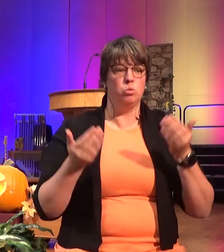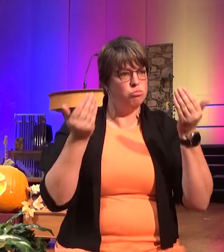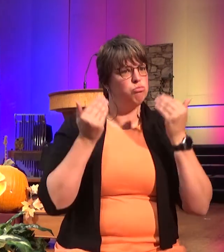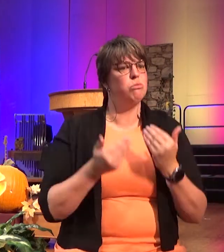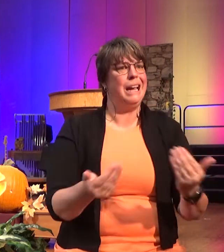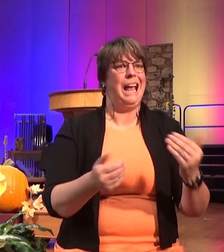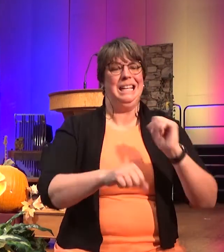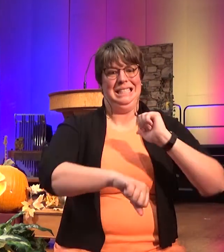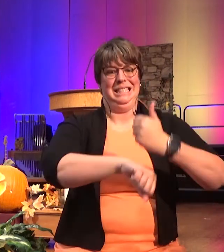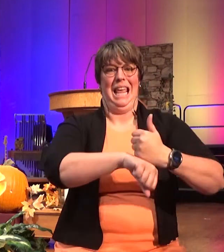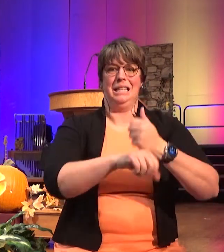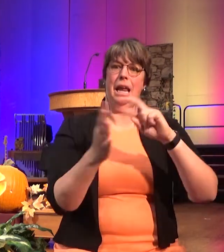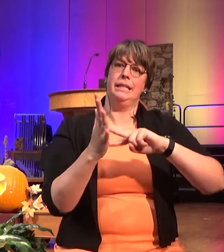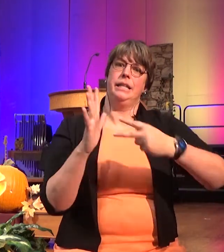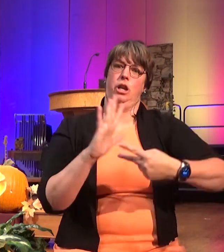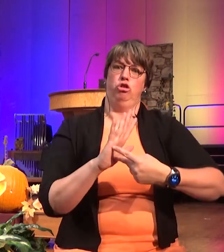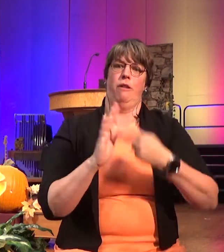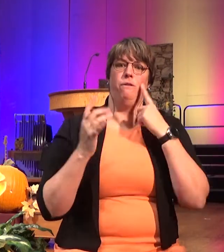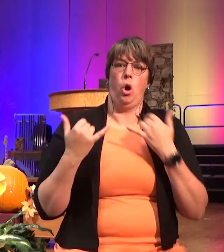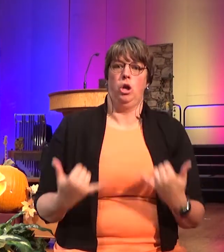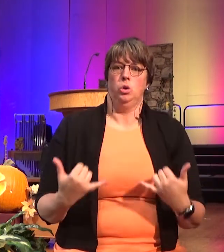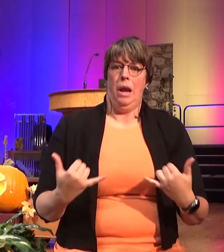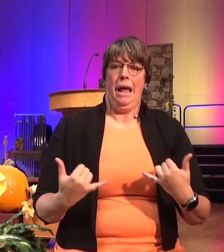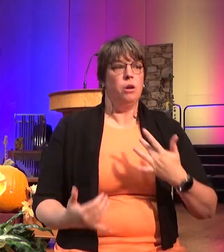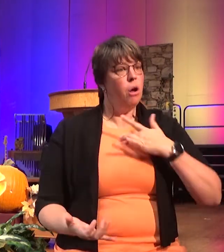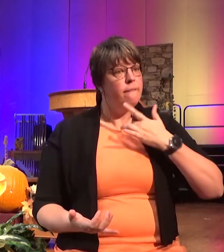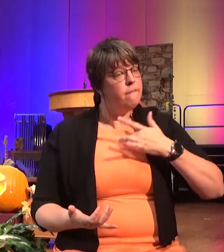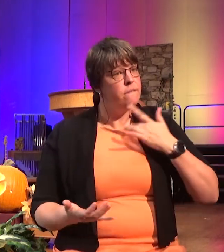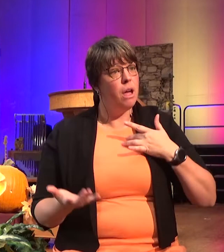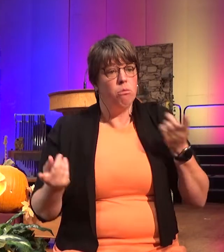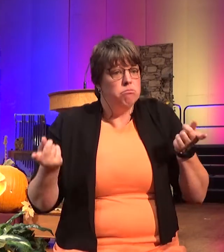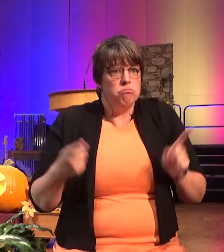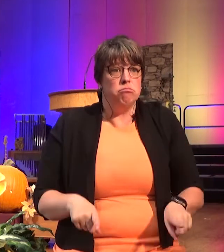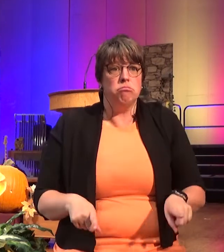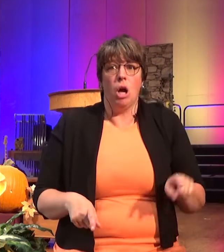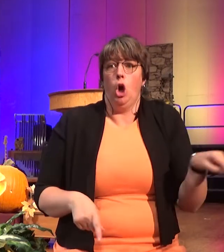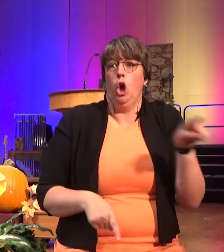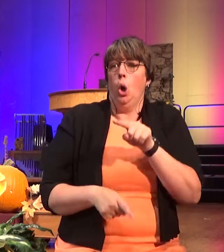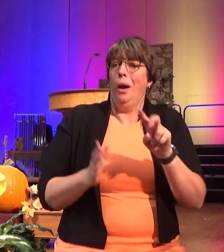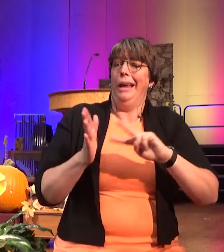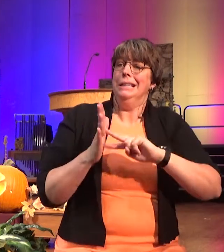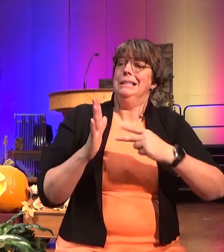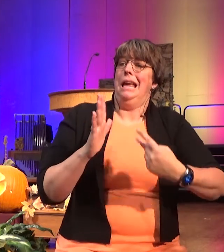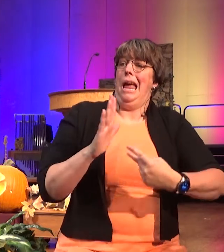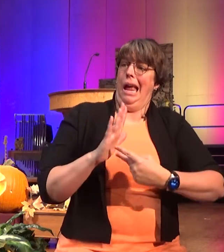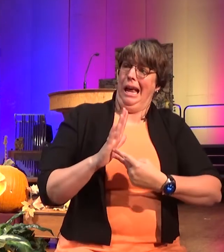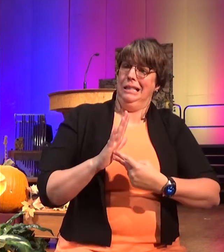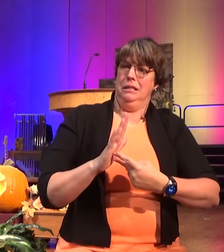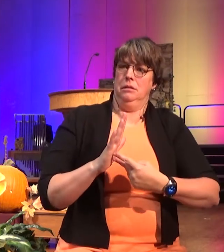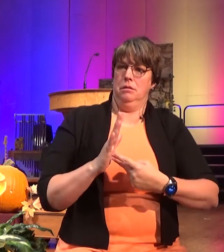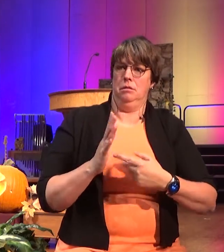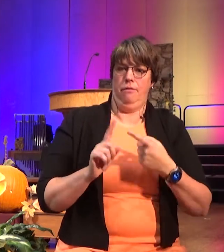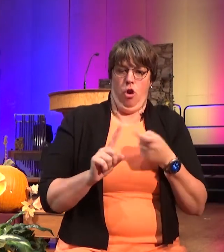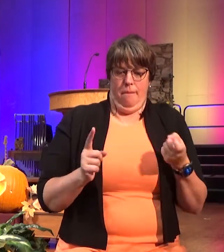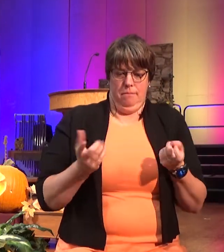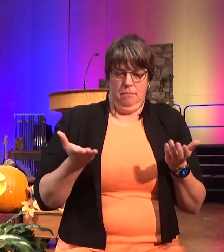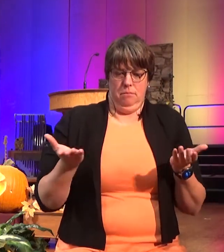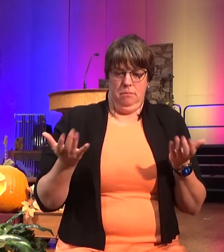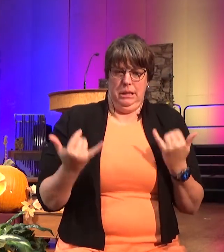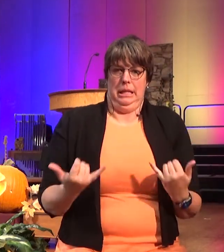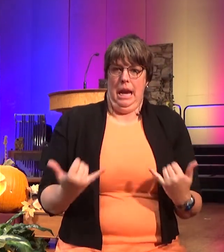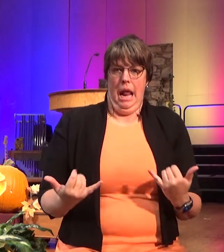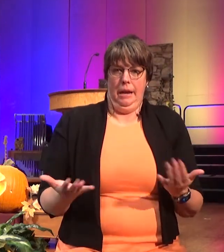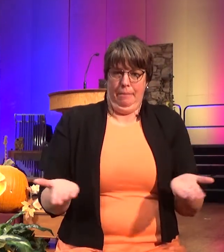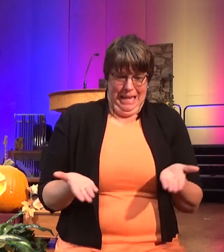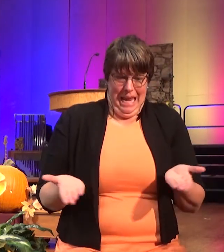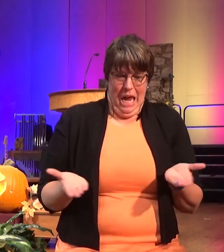yourself, to feel what comes up as to what do you intend to get out of today, being here at Mile High Church, or this